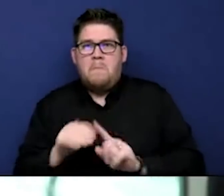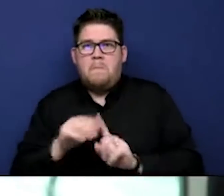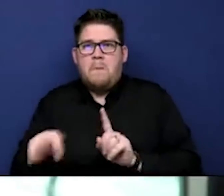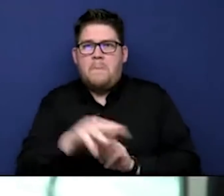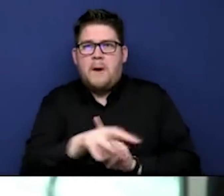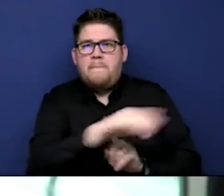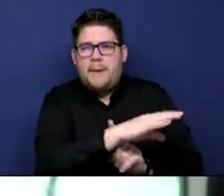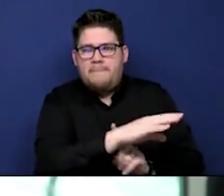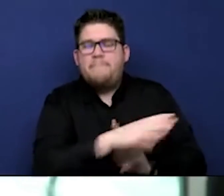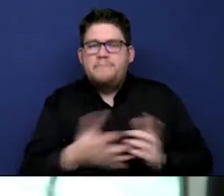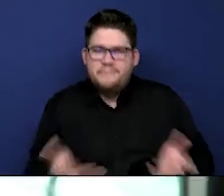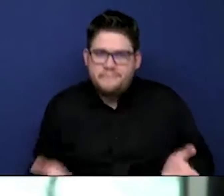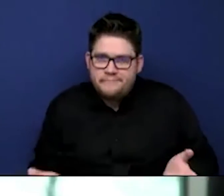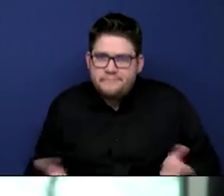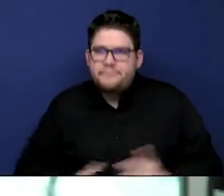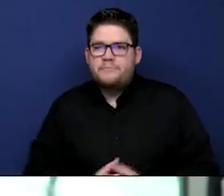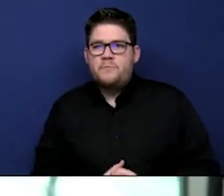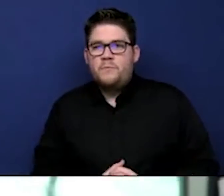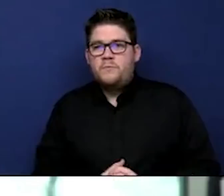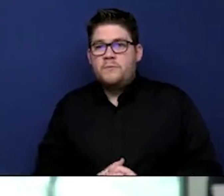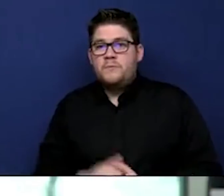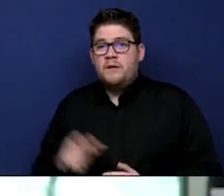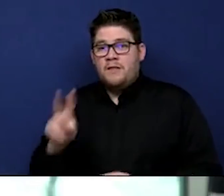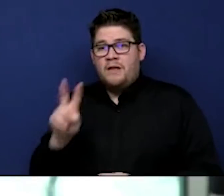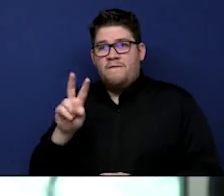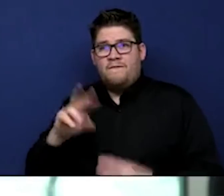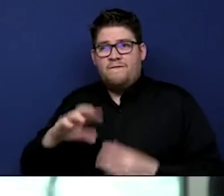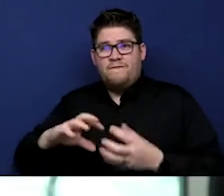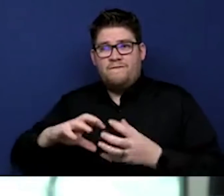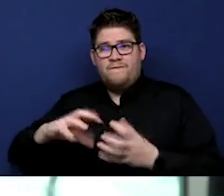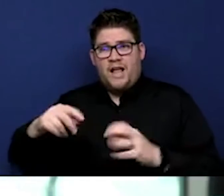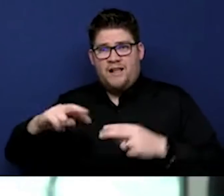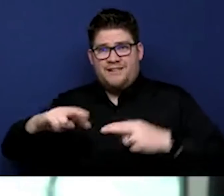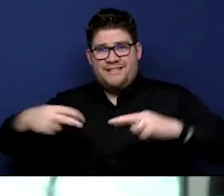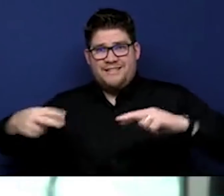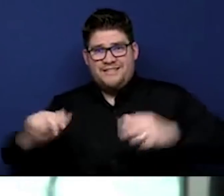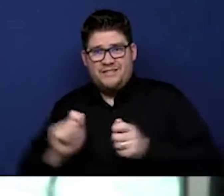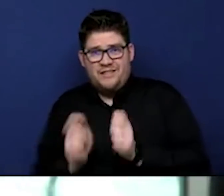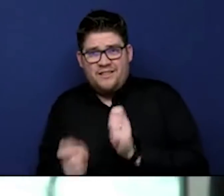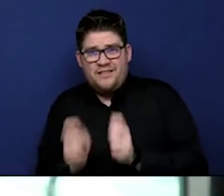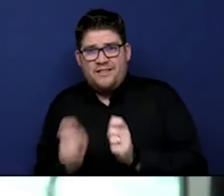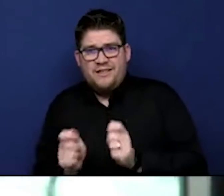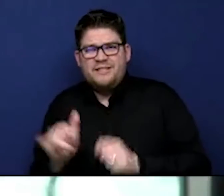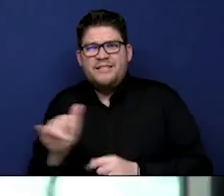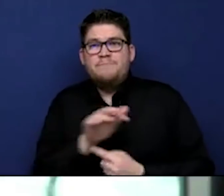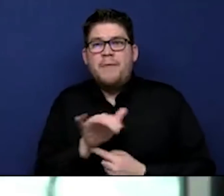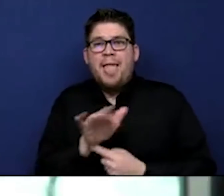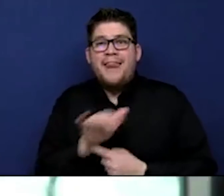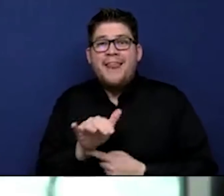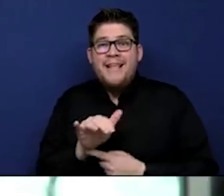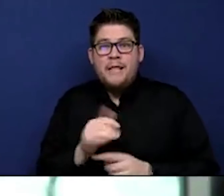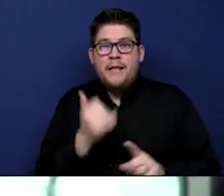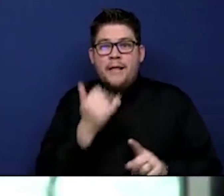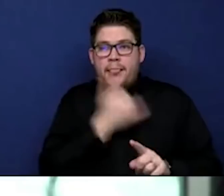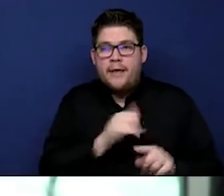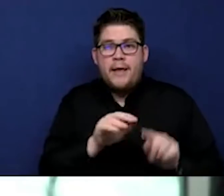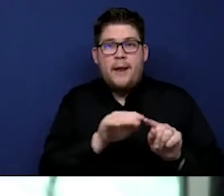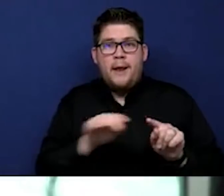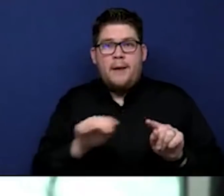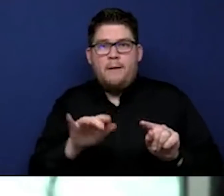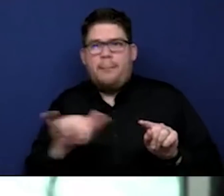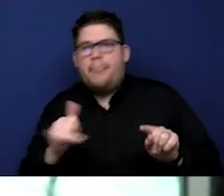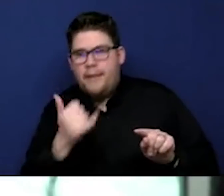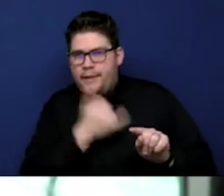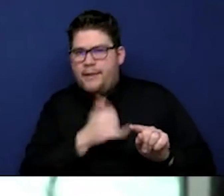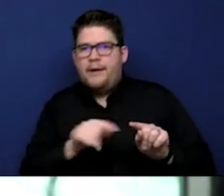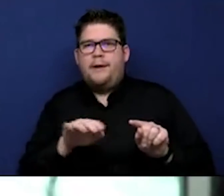opportunity for these spelling errors or mutations to occur goes up. And we saw them. That's why we see these variants arise where there's lots of